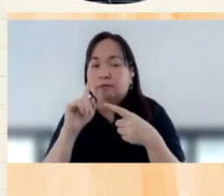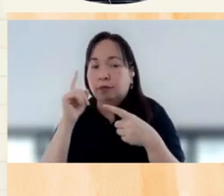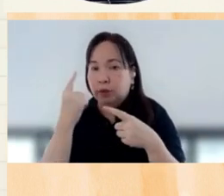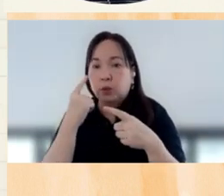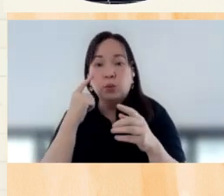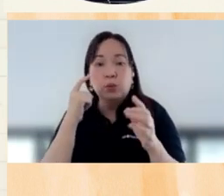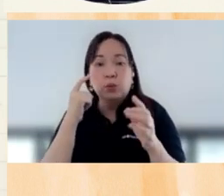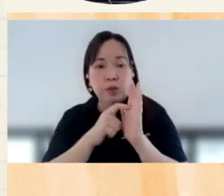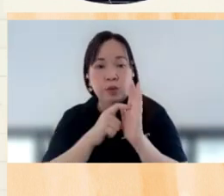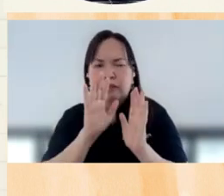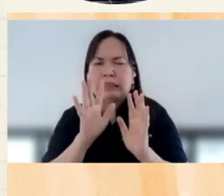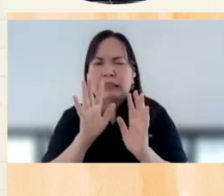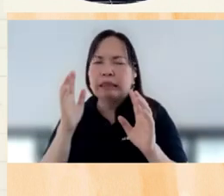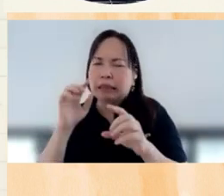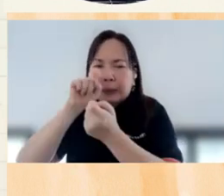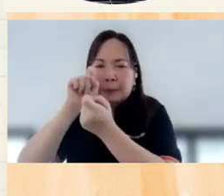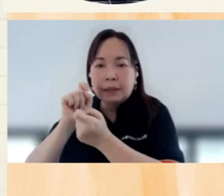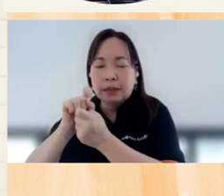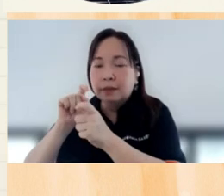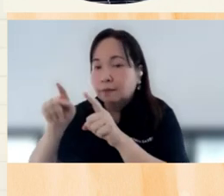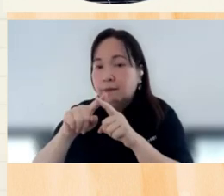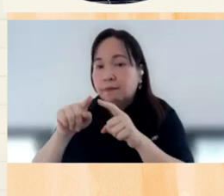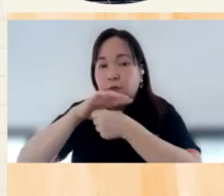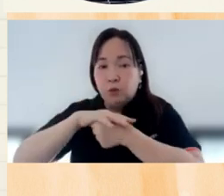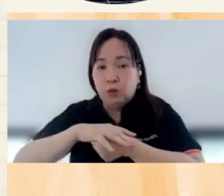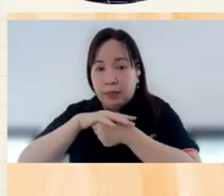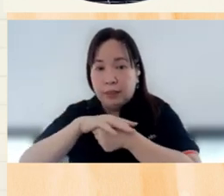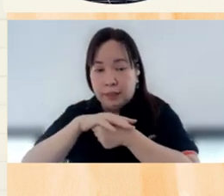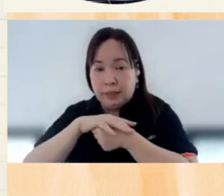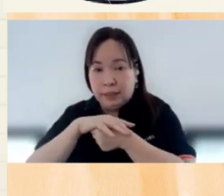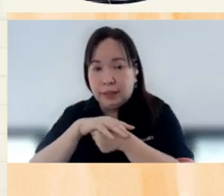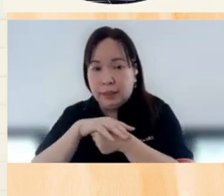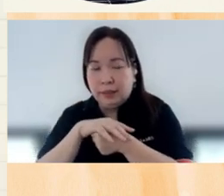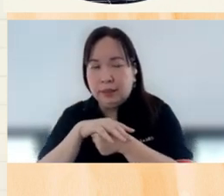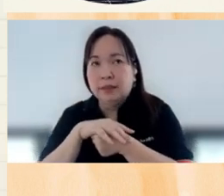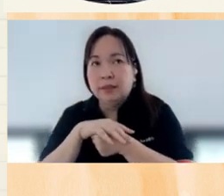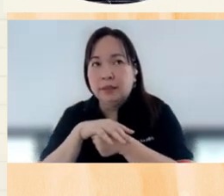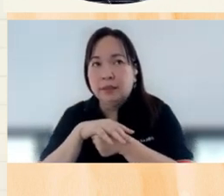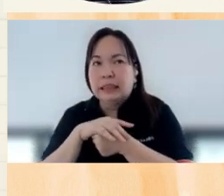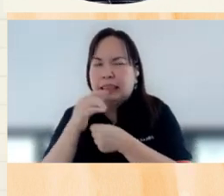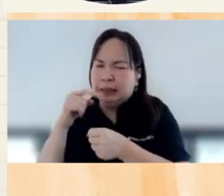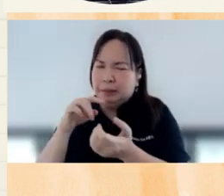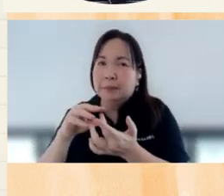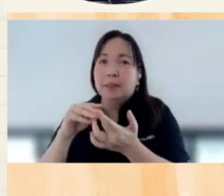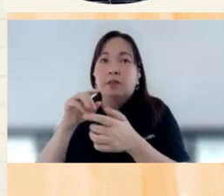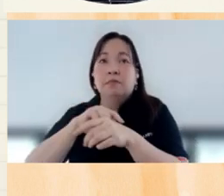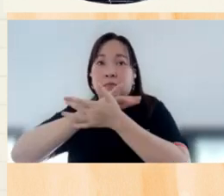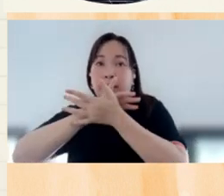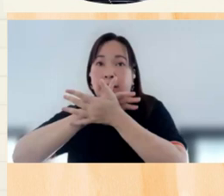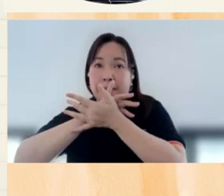of pandemic among children and teens and its